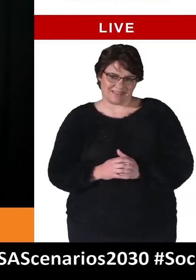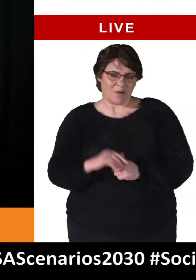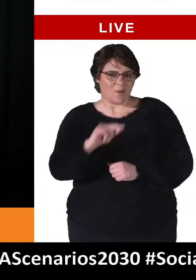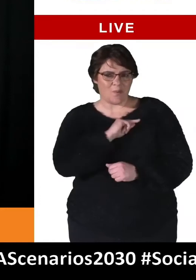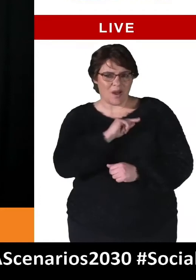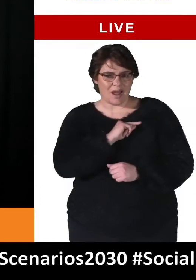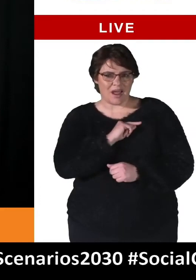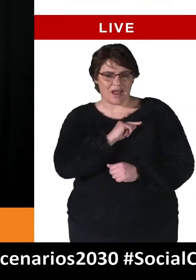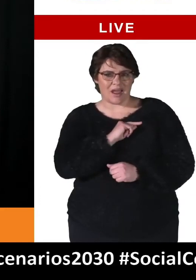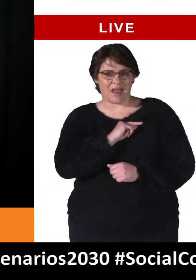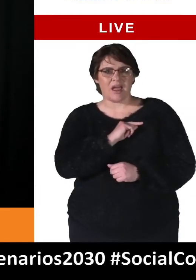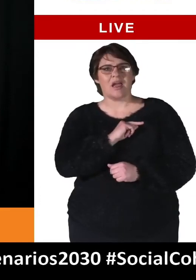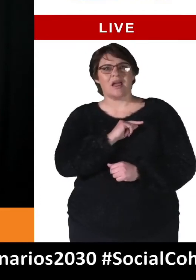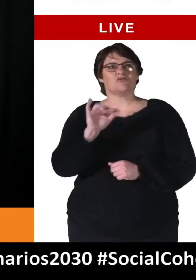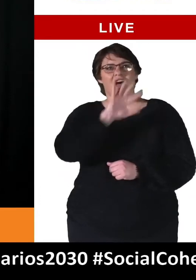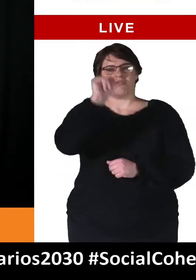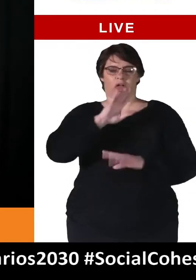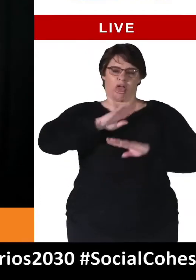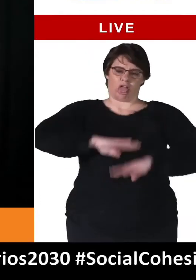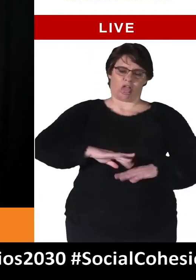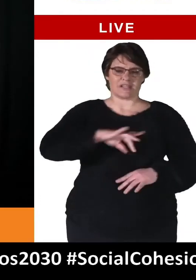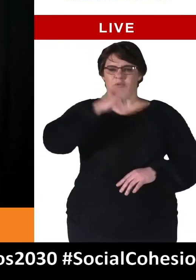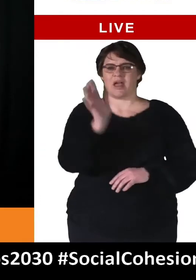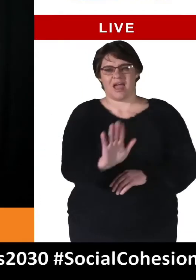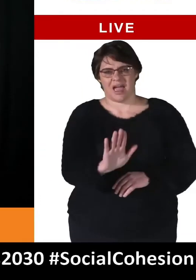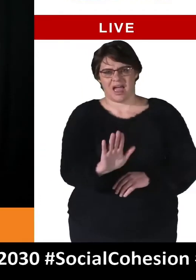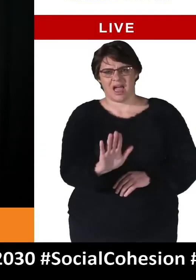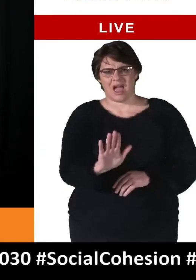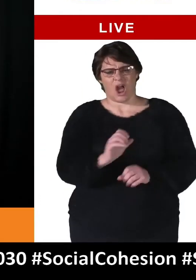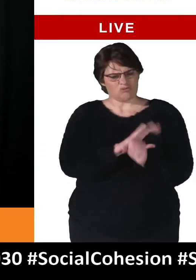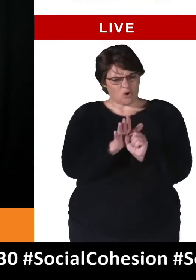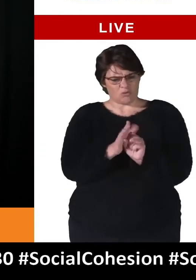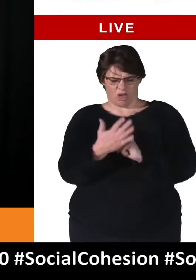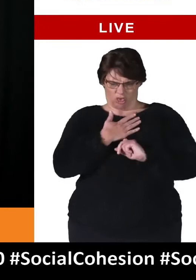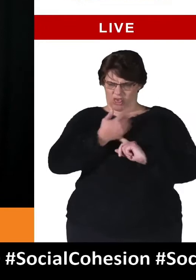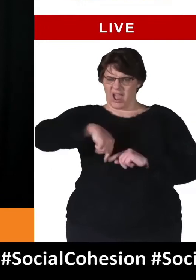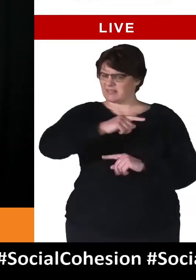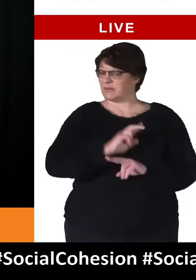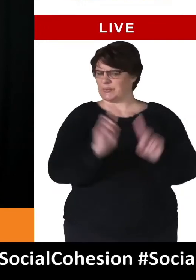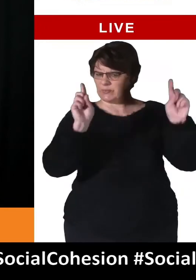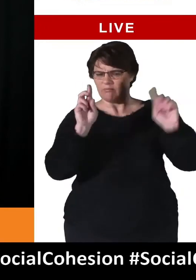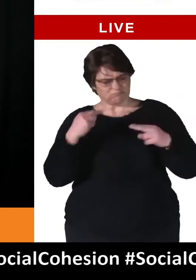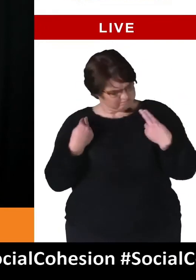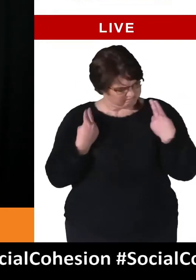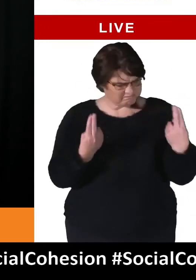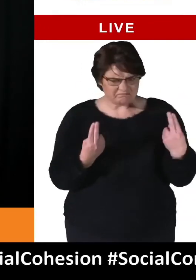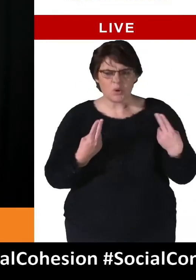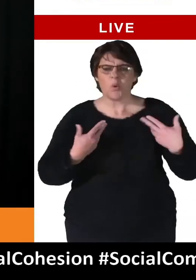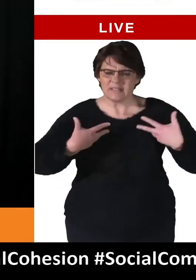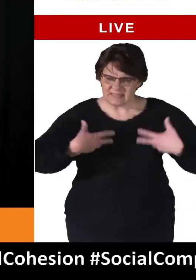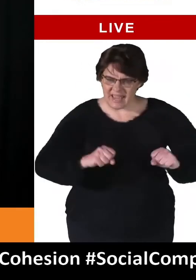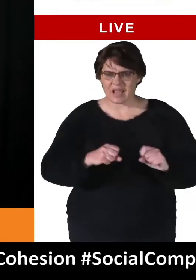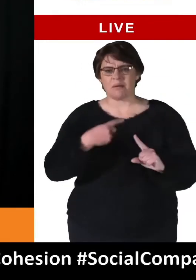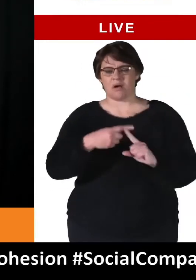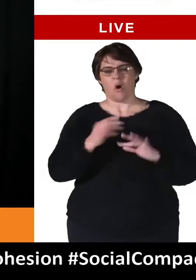a no-surrender spirit. This pandemic is not going to get us down. We are going to have to stand up and take advantage